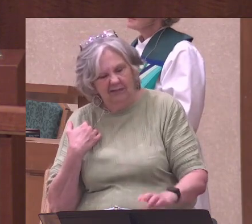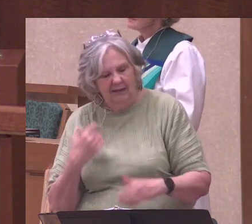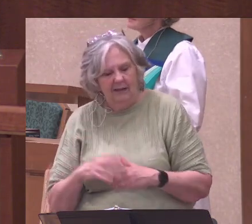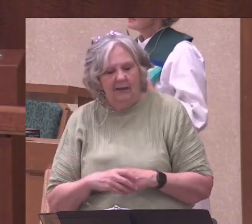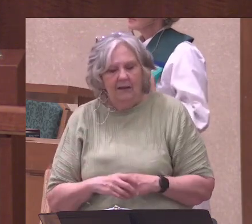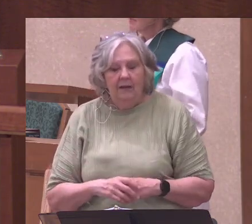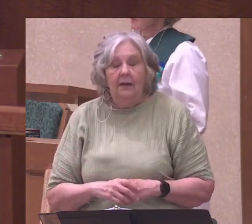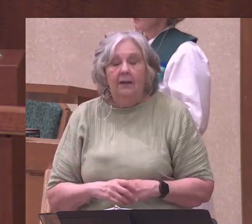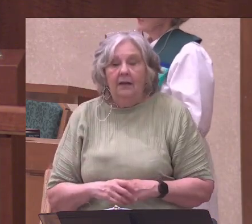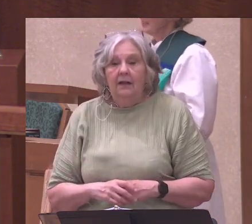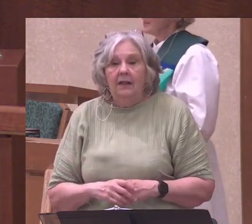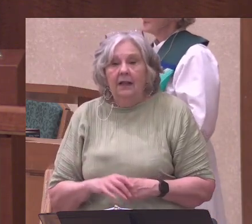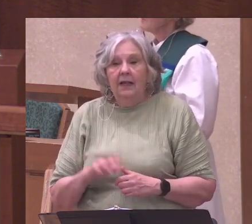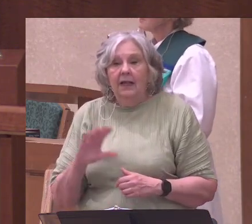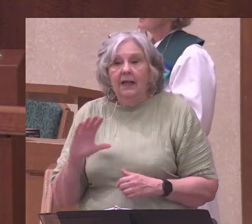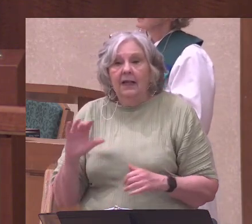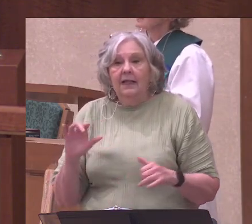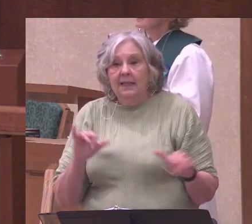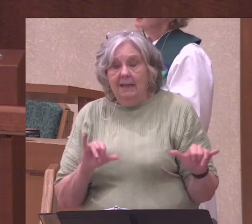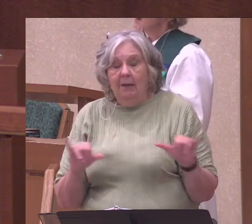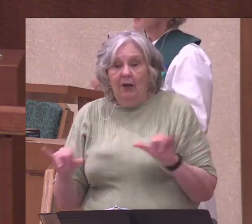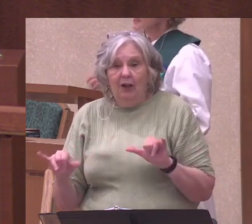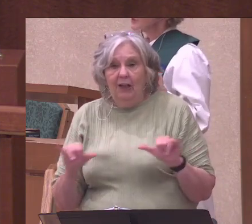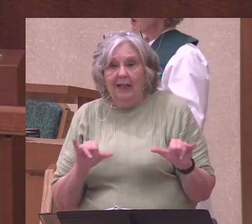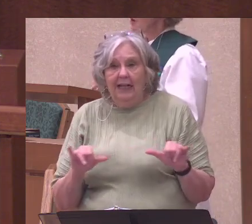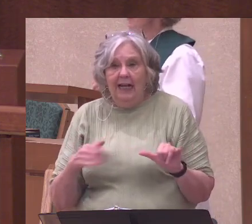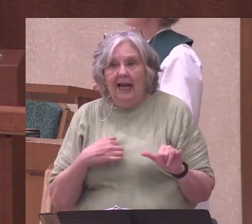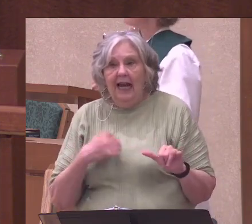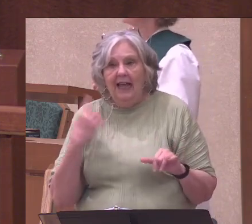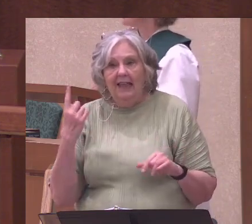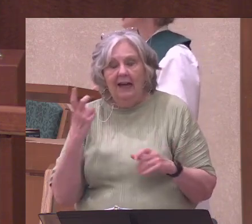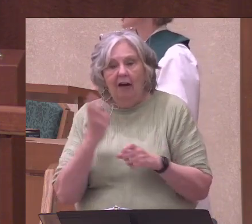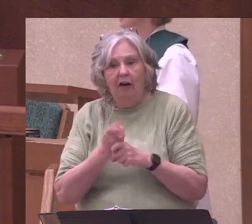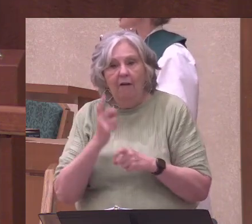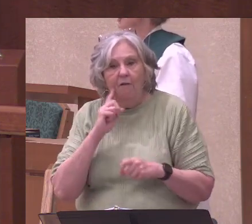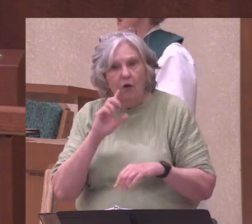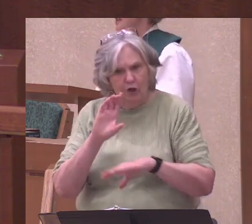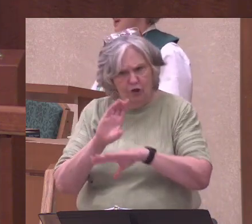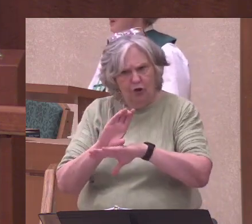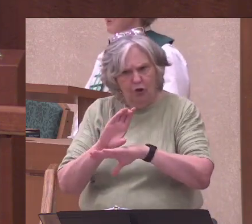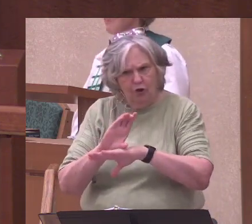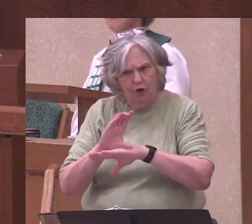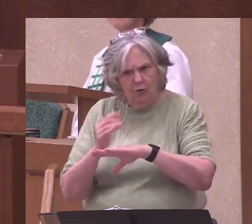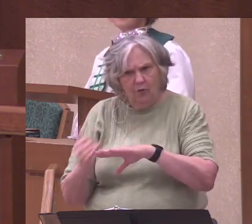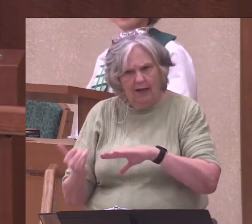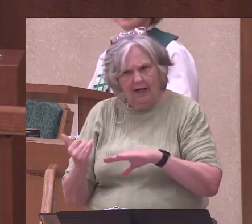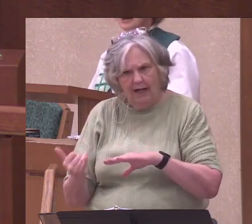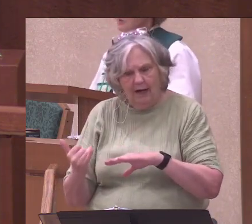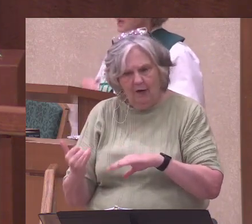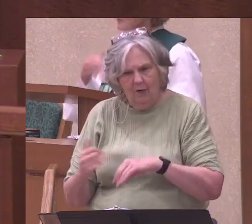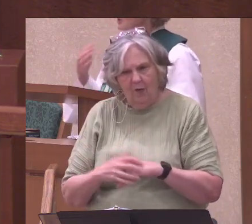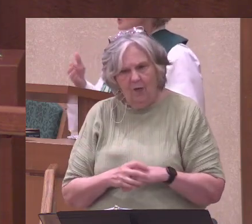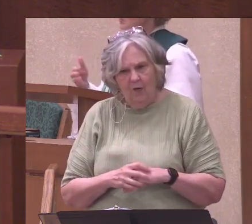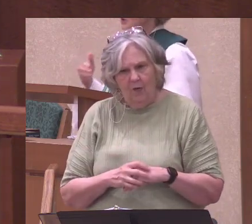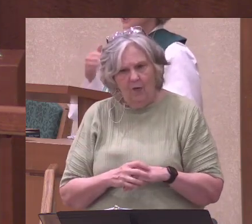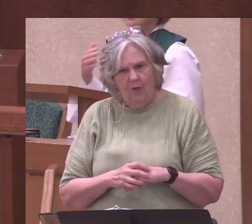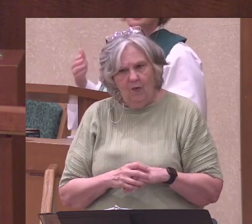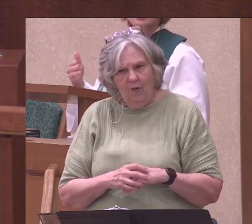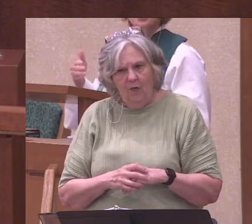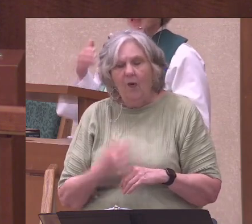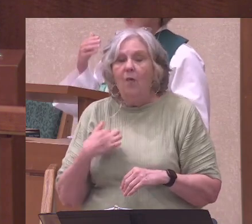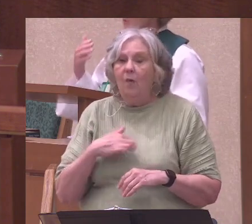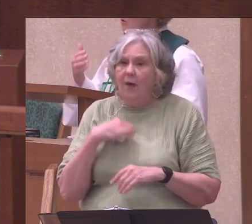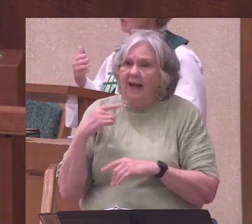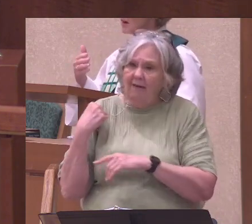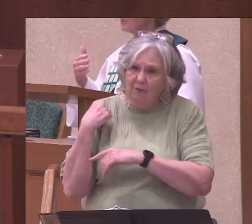And similarly, I think it's hard for churches right now. We have rituals and